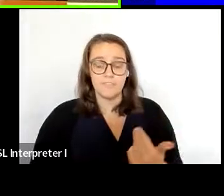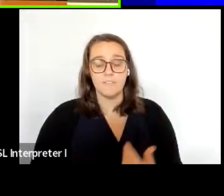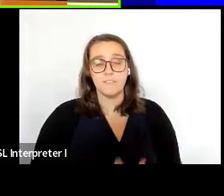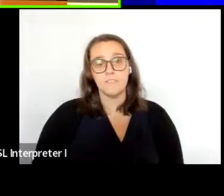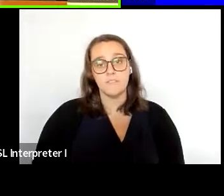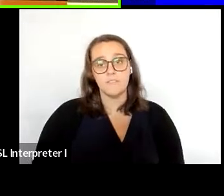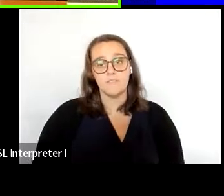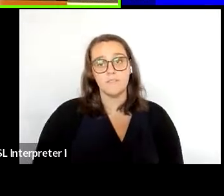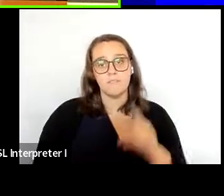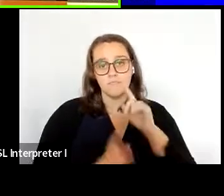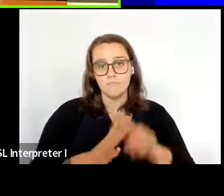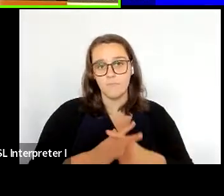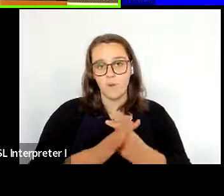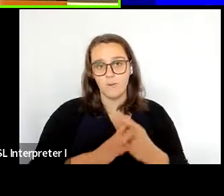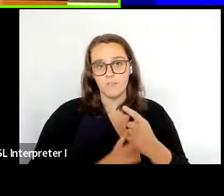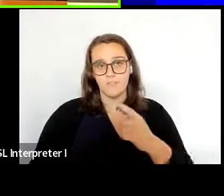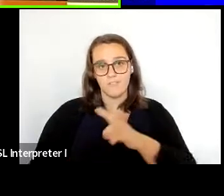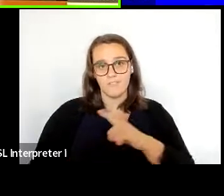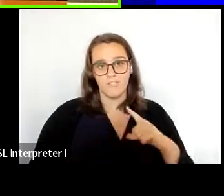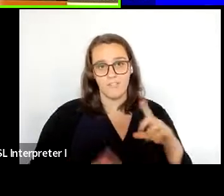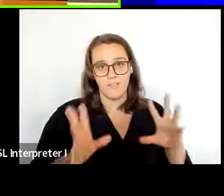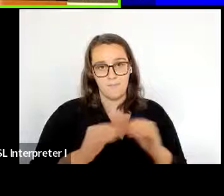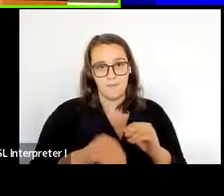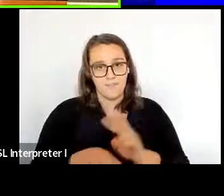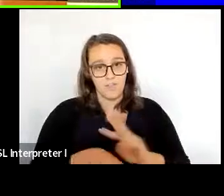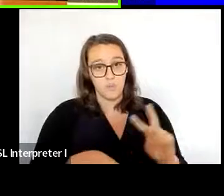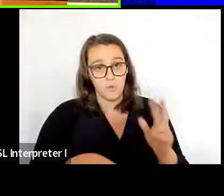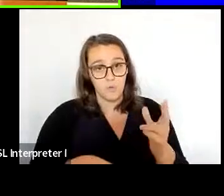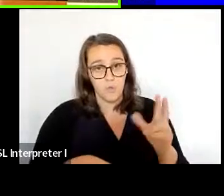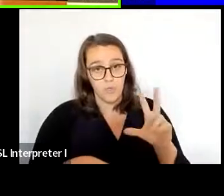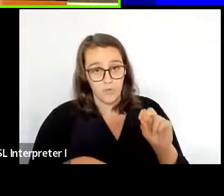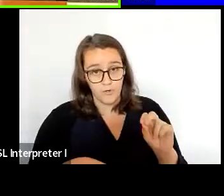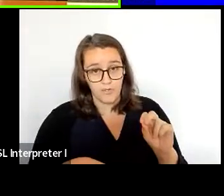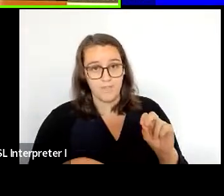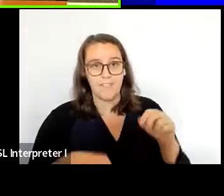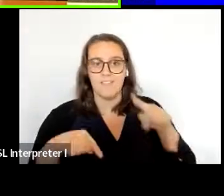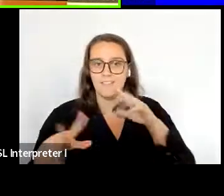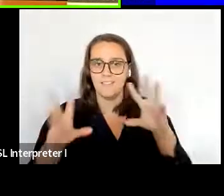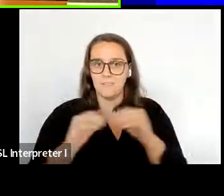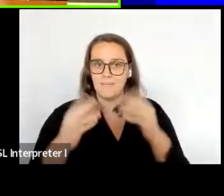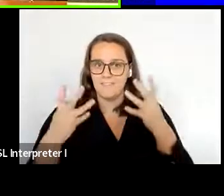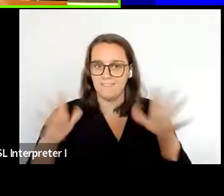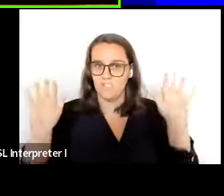We will begin the legislative meeting at 2:30. The time is 2:13, and this meeting is adjourned.